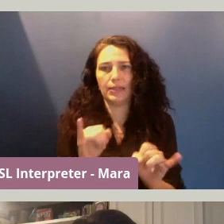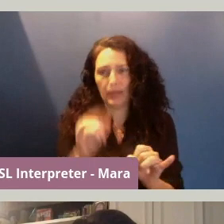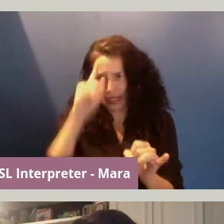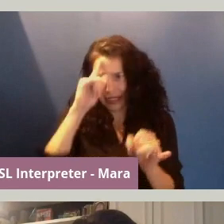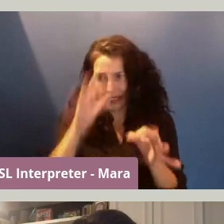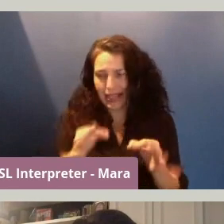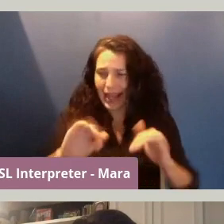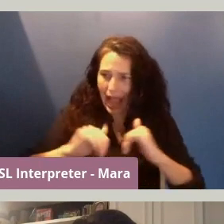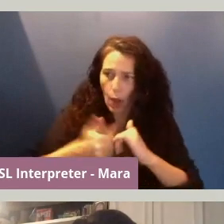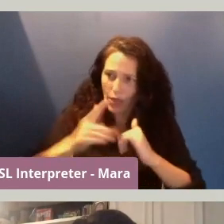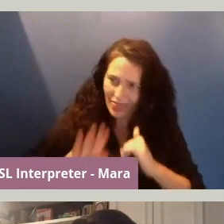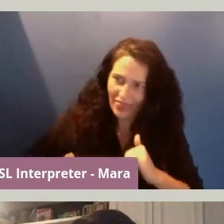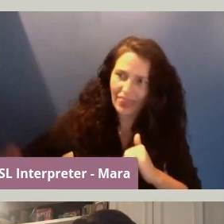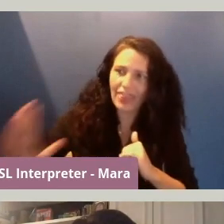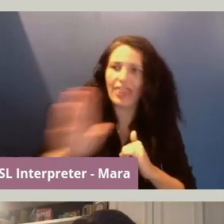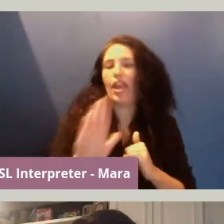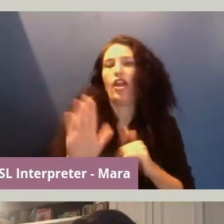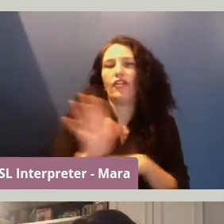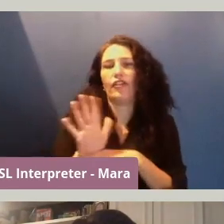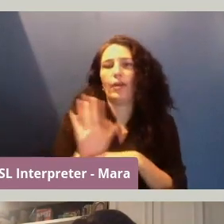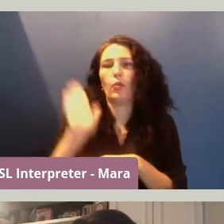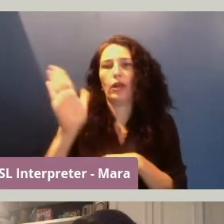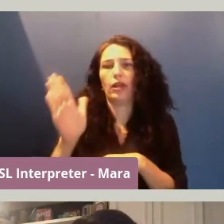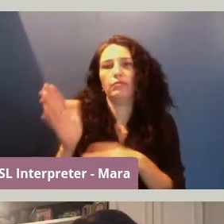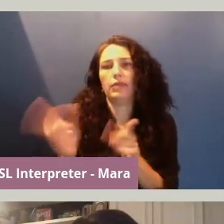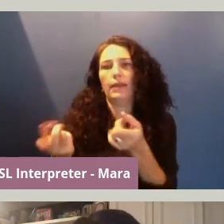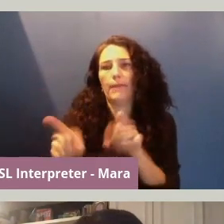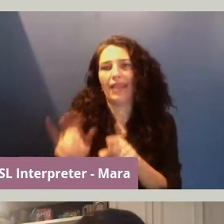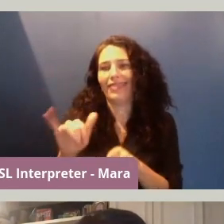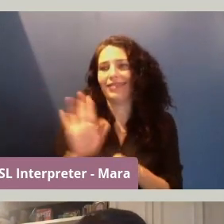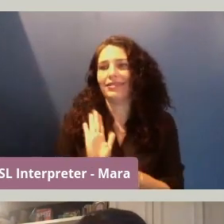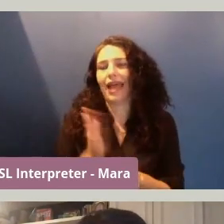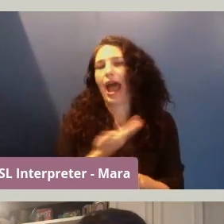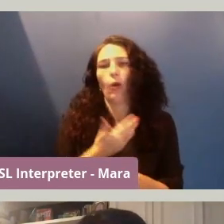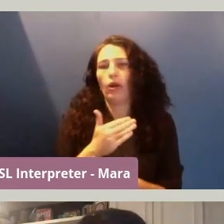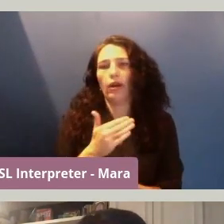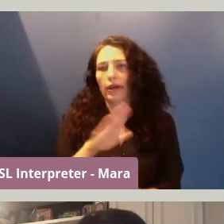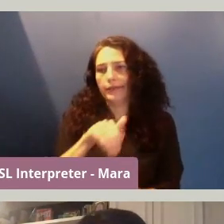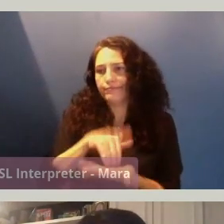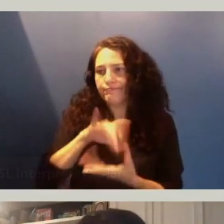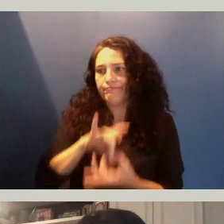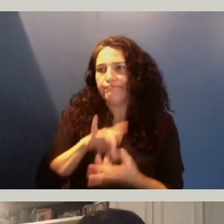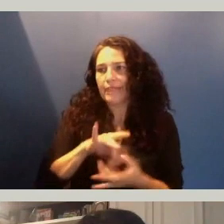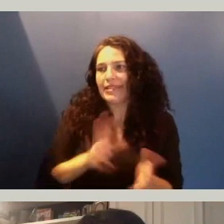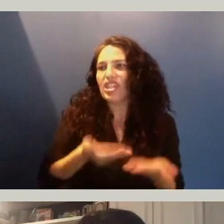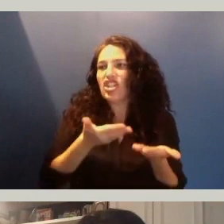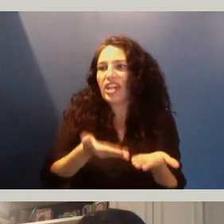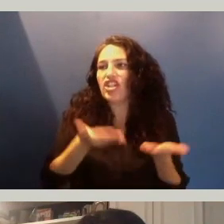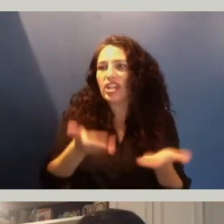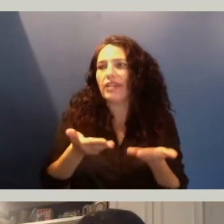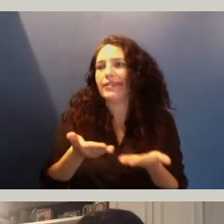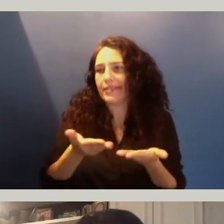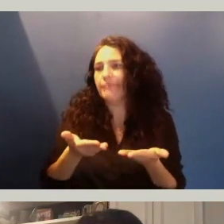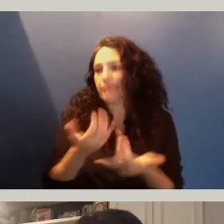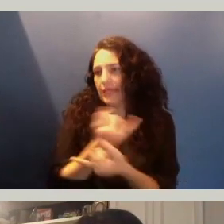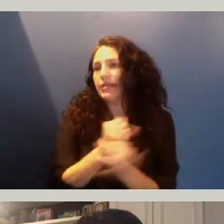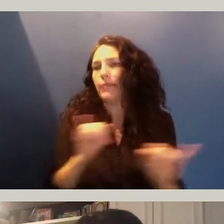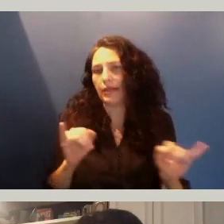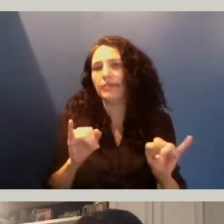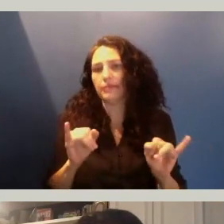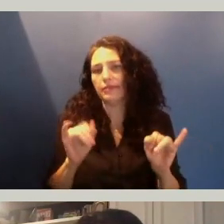it is at the core of how we are suggesting to investors they engage with the film teams that come